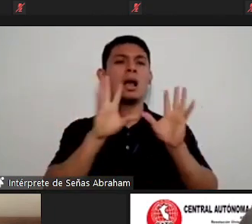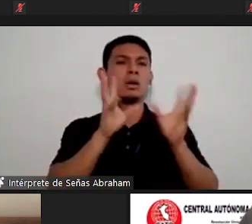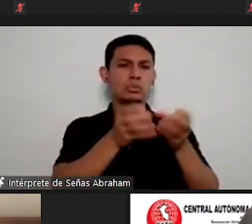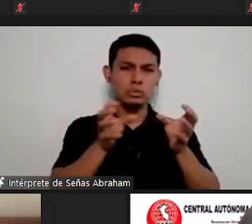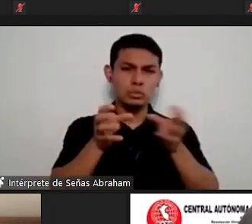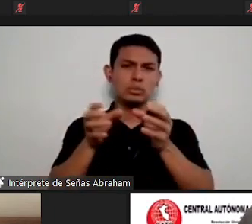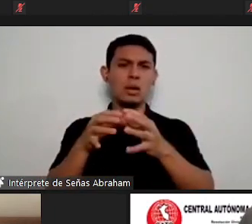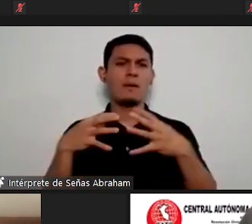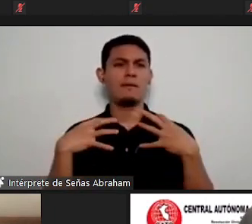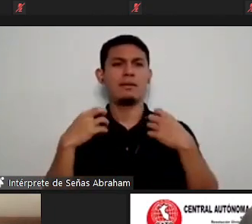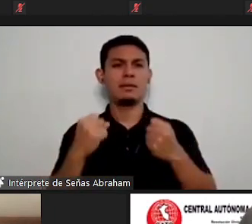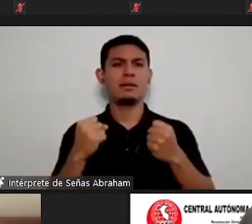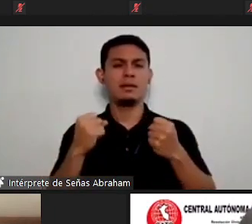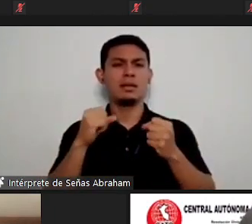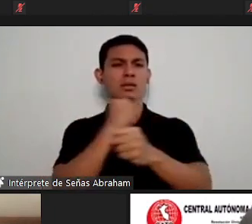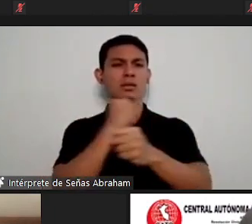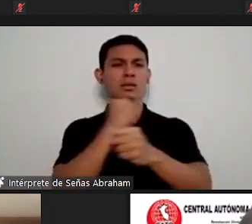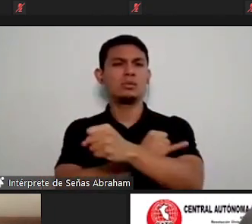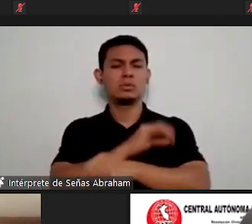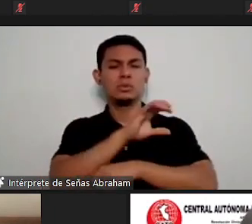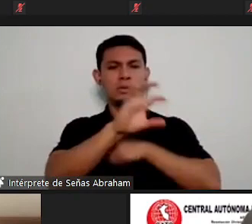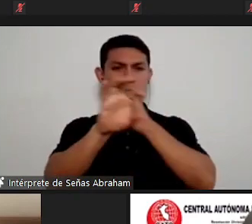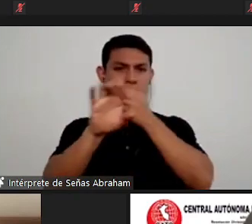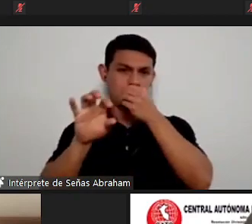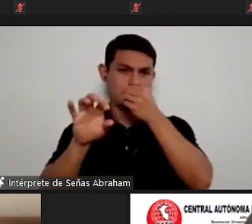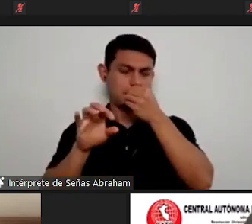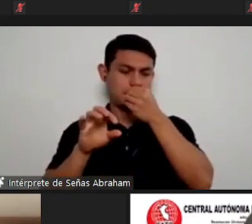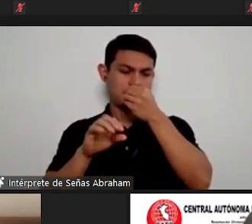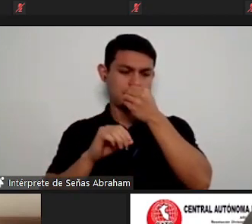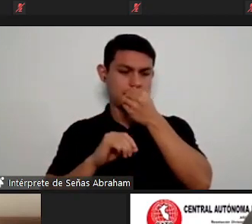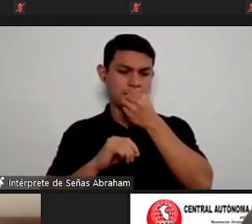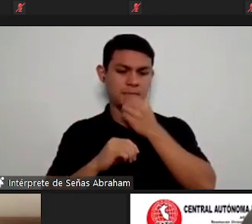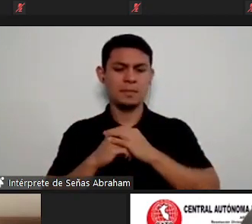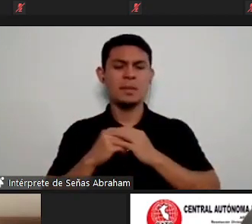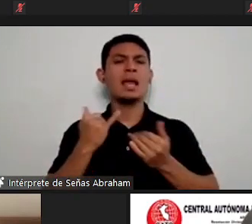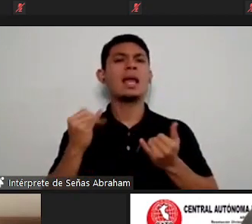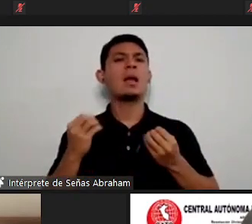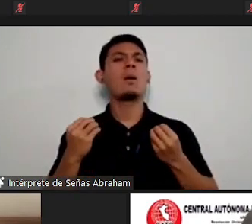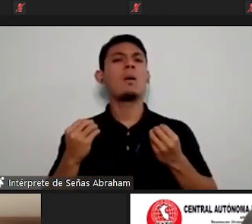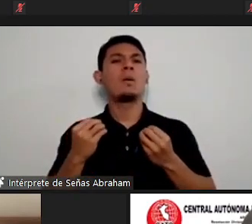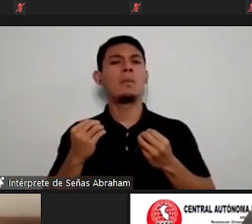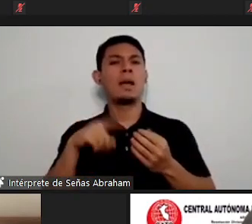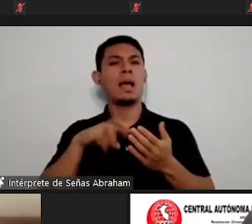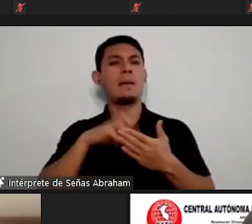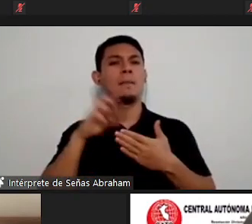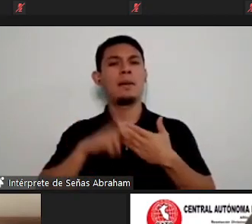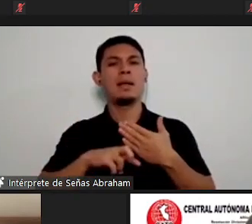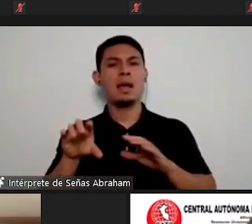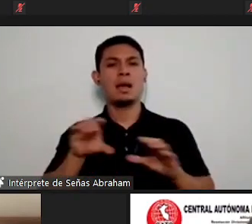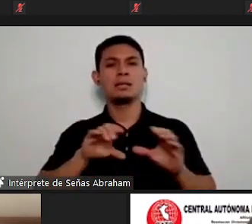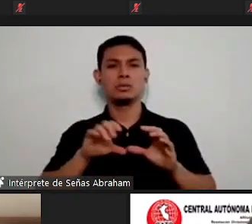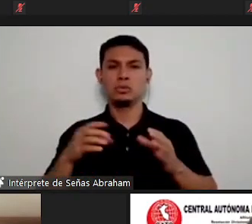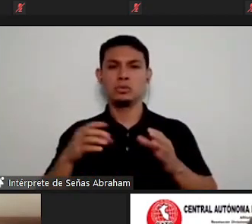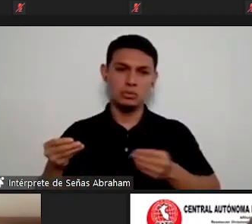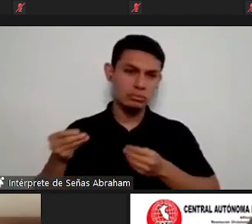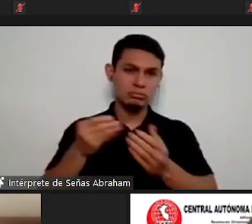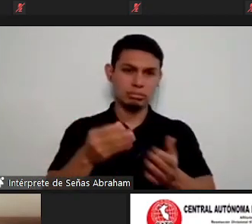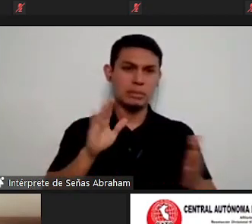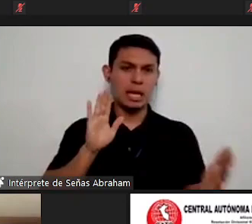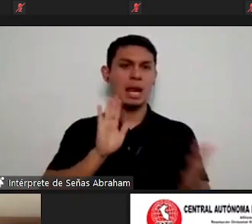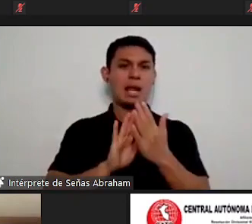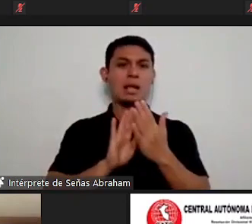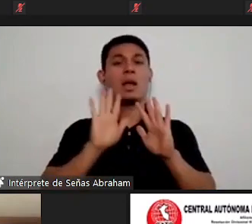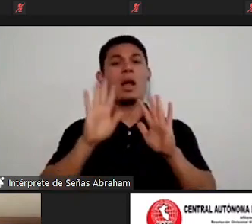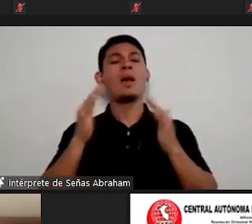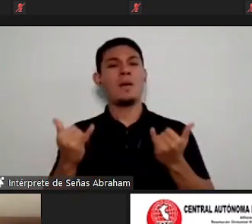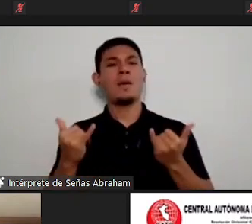contribute to building decent employment conditions of all workers so let me start by addressing the opportunities